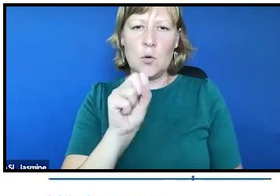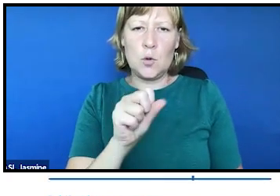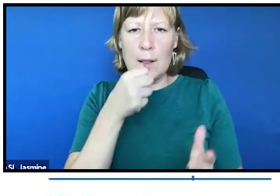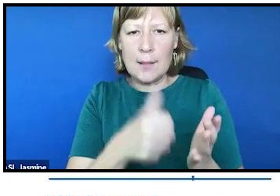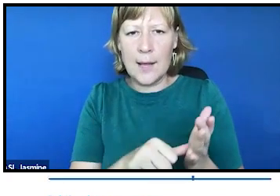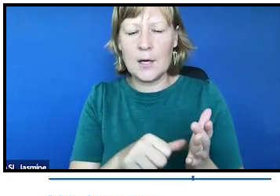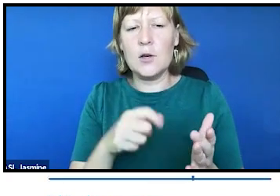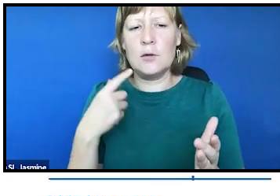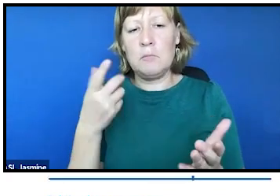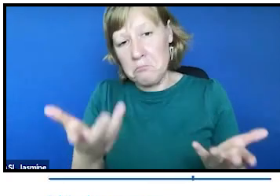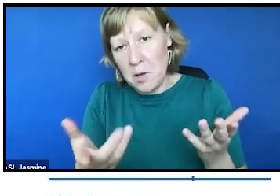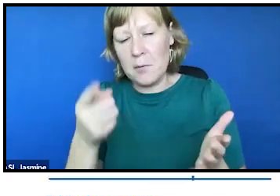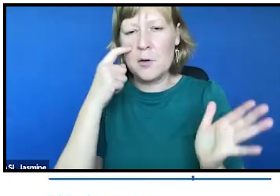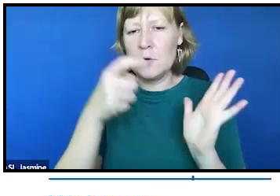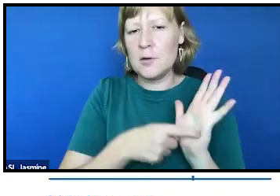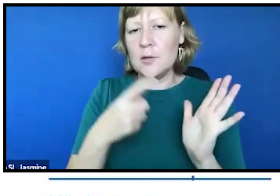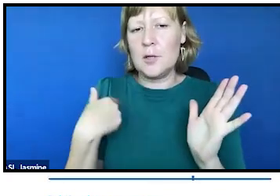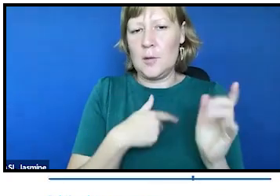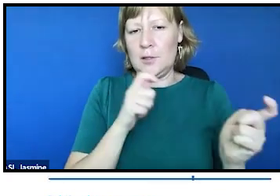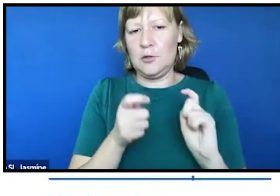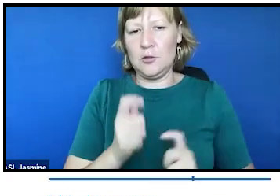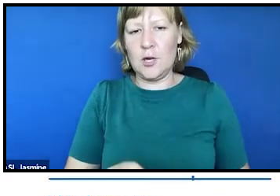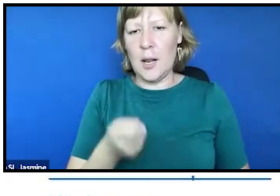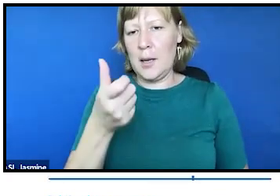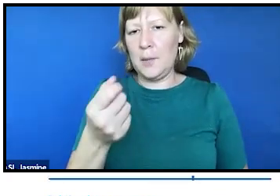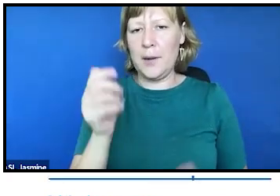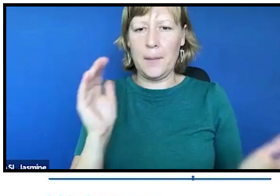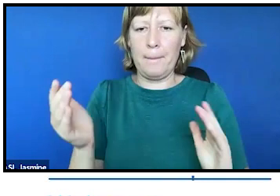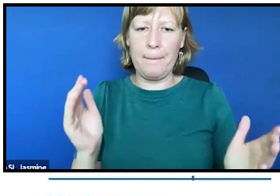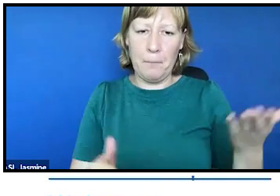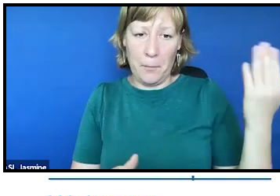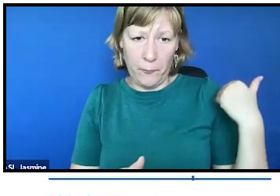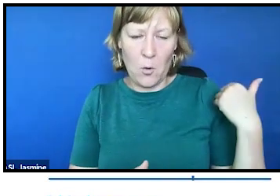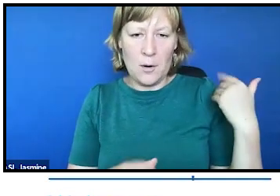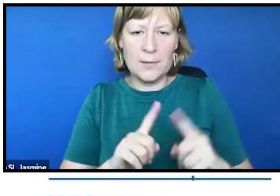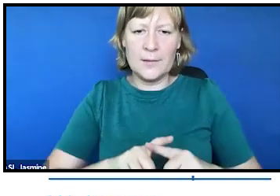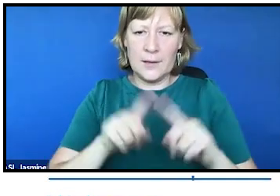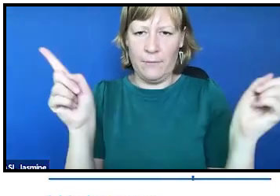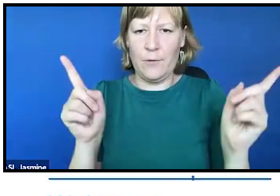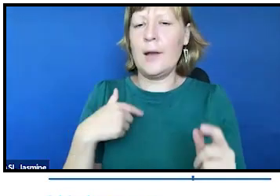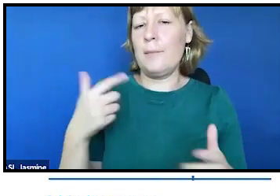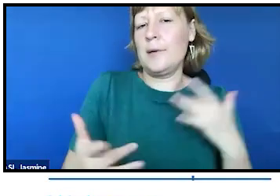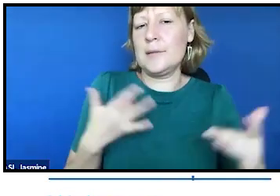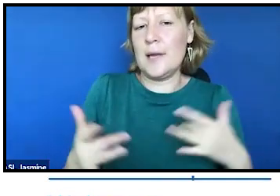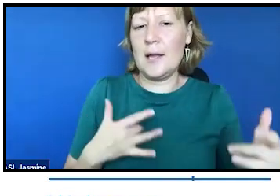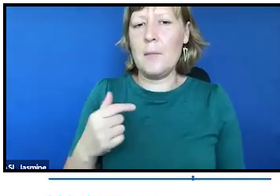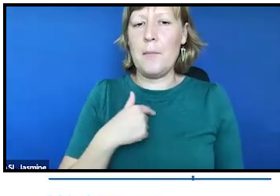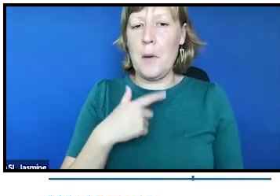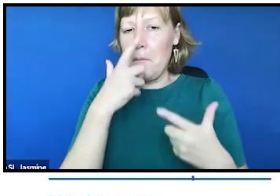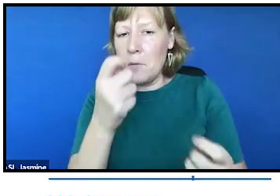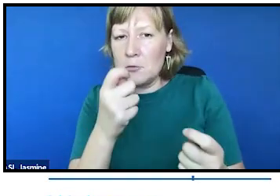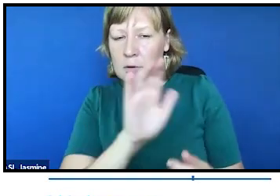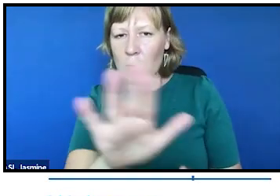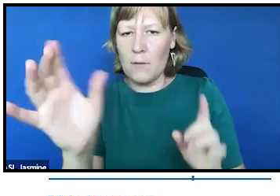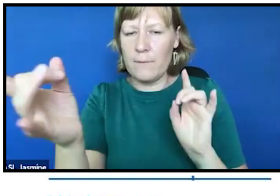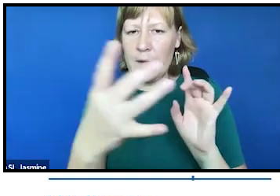noticed, but we changed it up a bit compared to what it used to be before. I'm very excited about it, but I would love to hear everyone's feedback on it. I'm